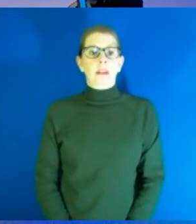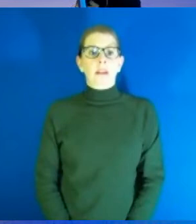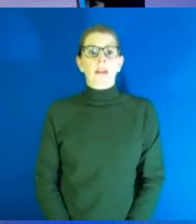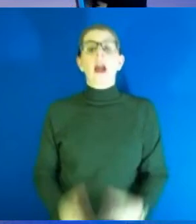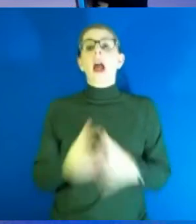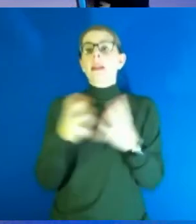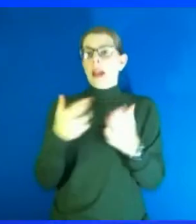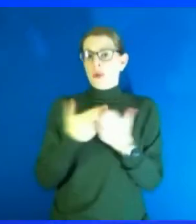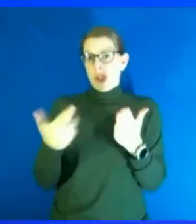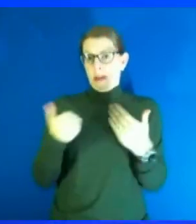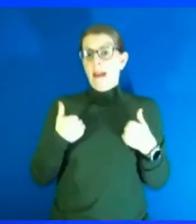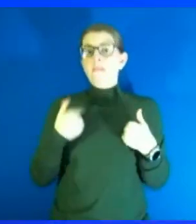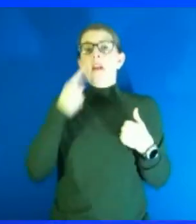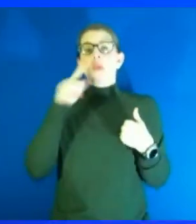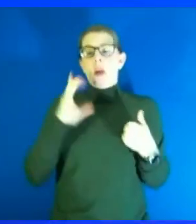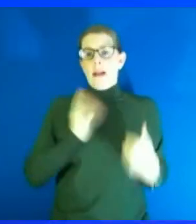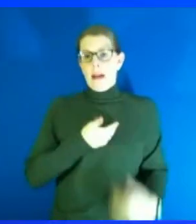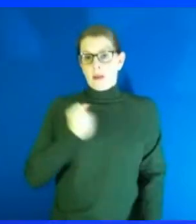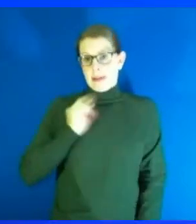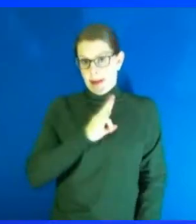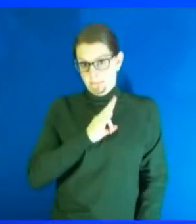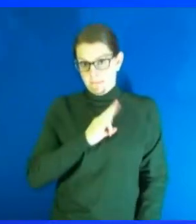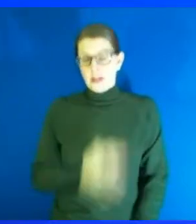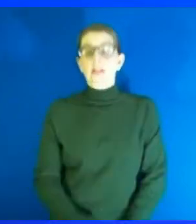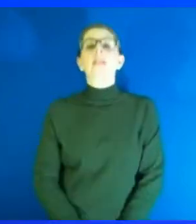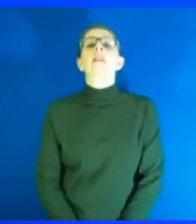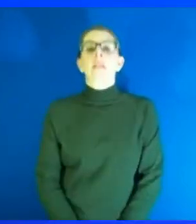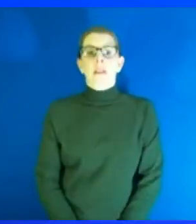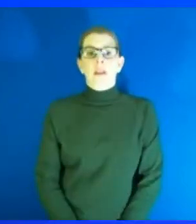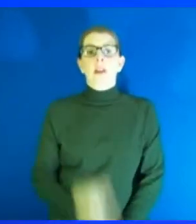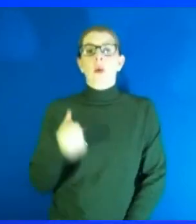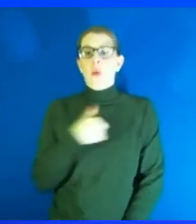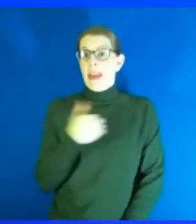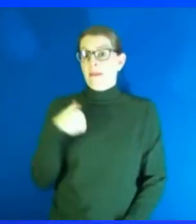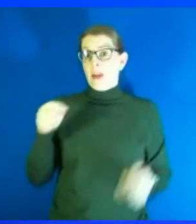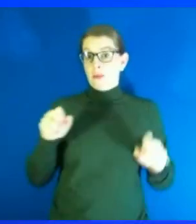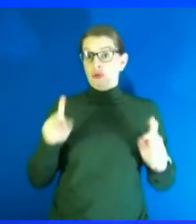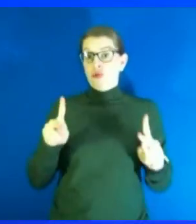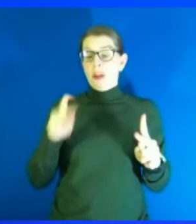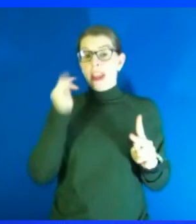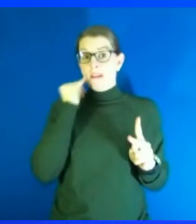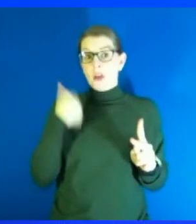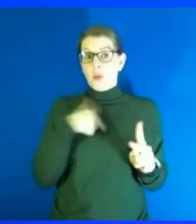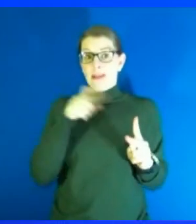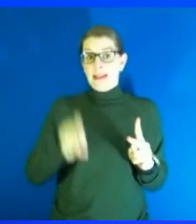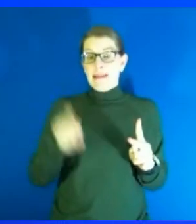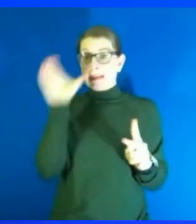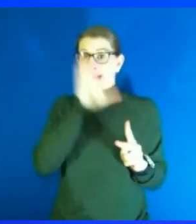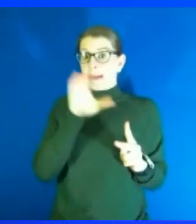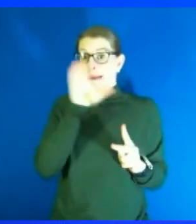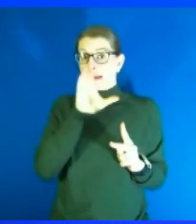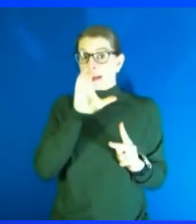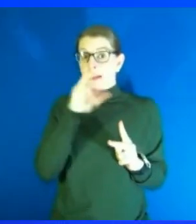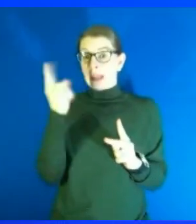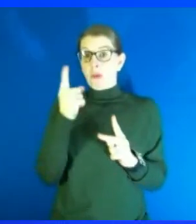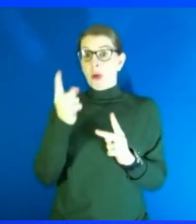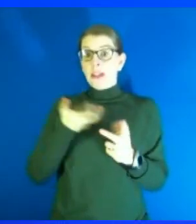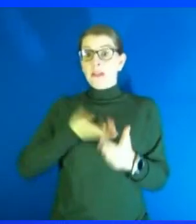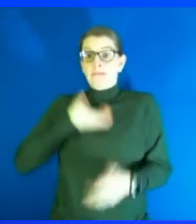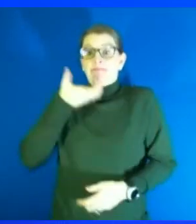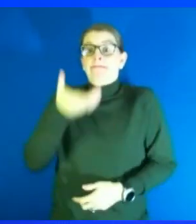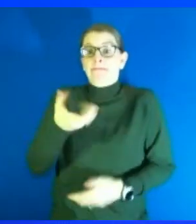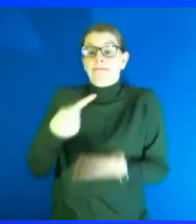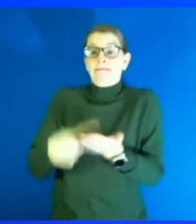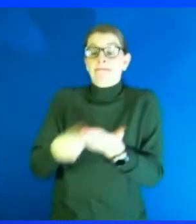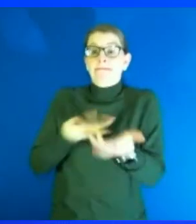resources for our staff members. We have opportunities if we need to seek out someone to talk to